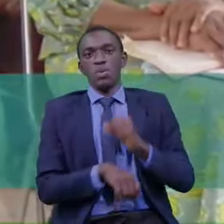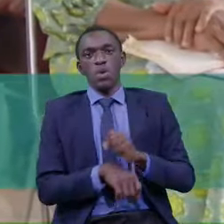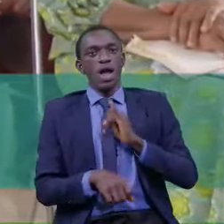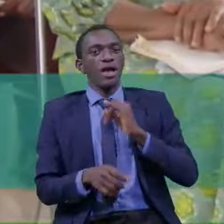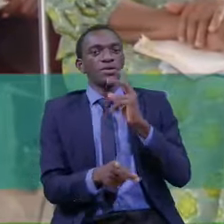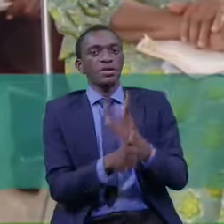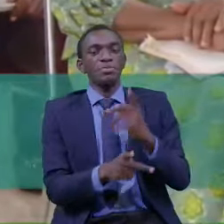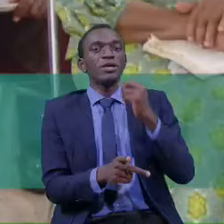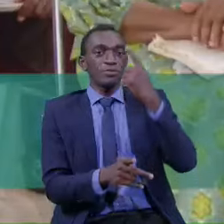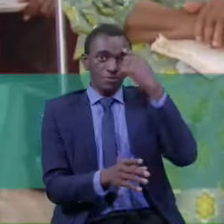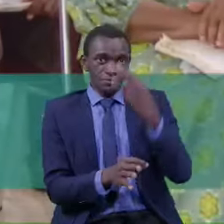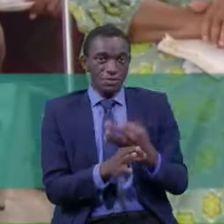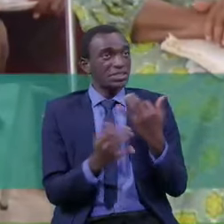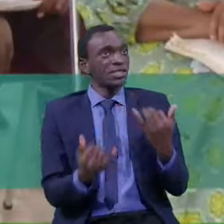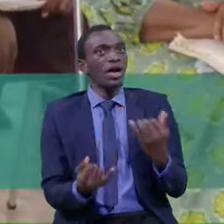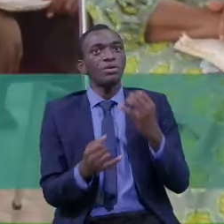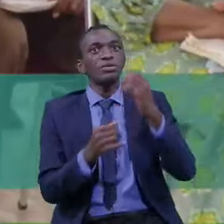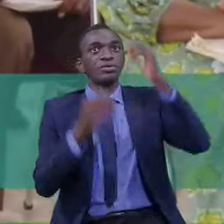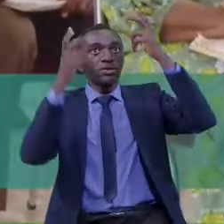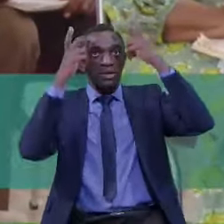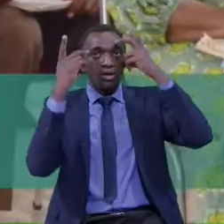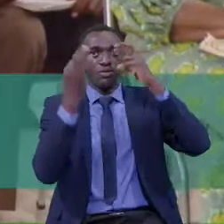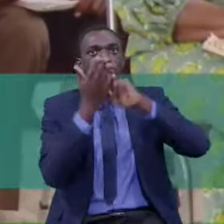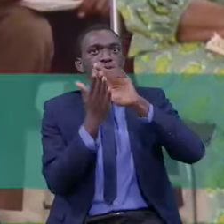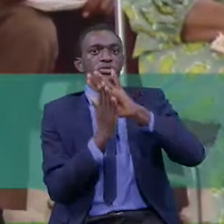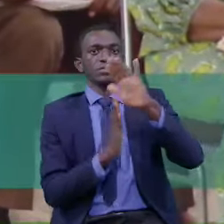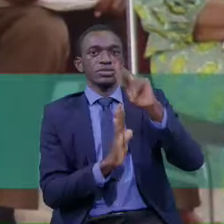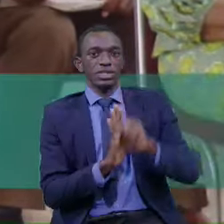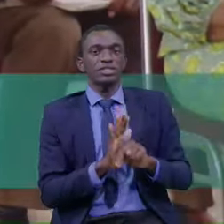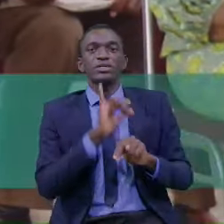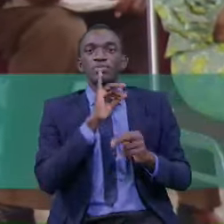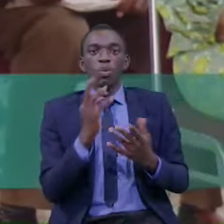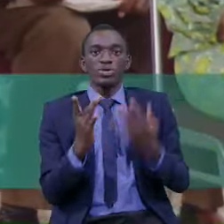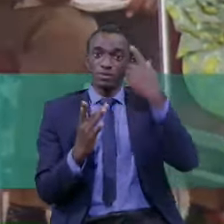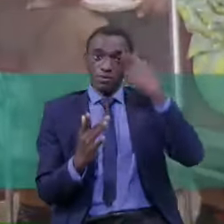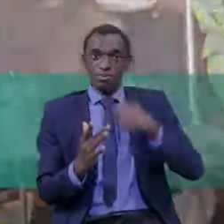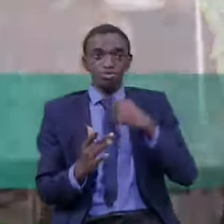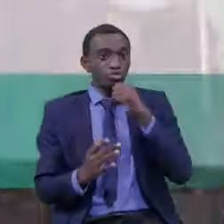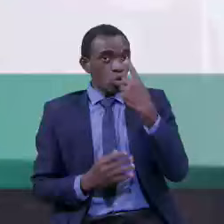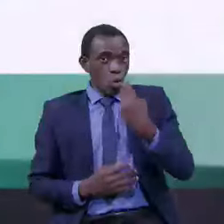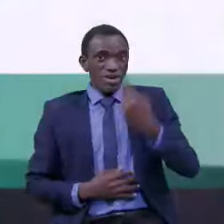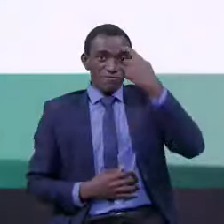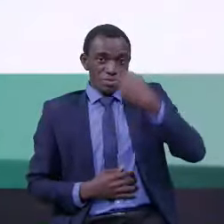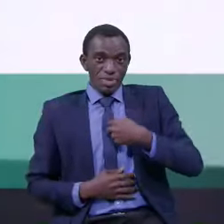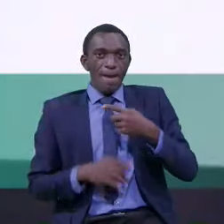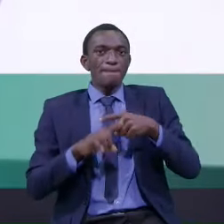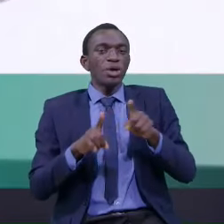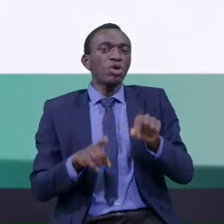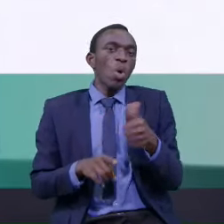a crown of righteousness is waiting for me, not only for me, but everyone that loves